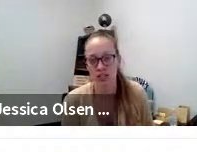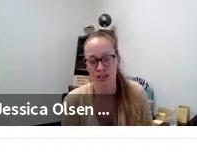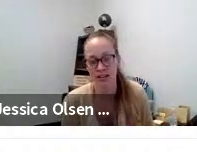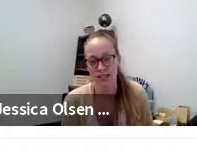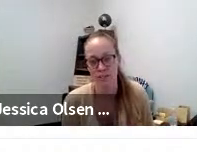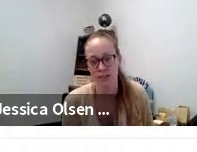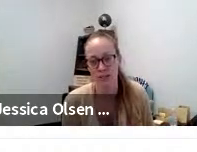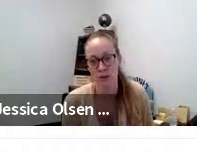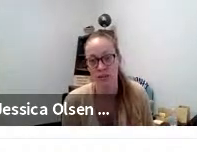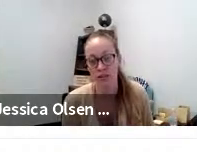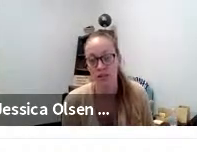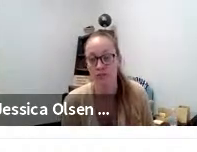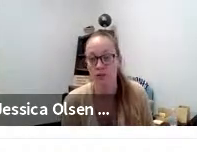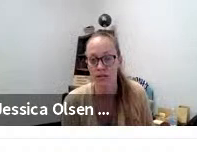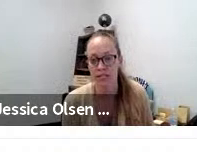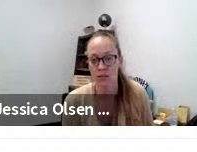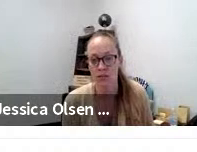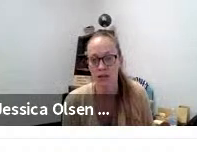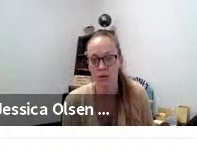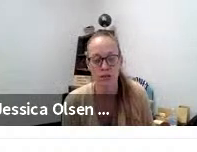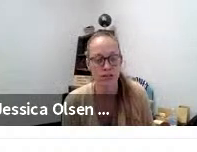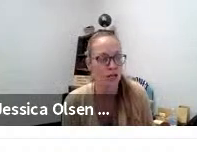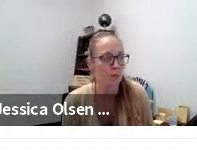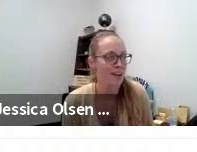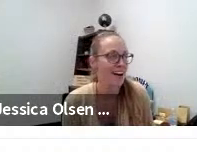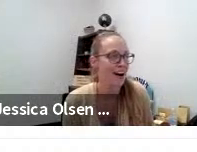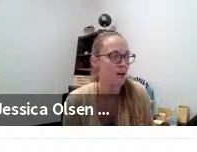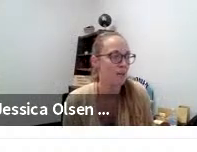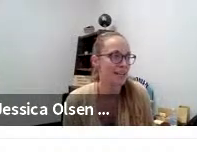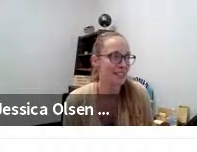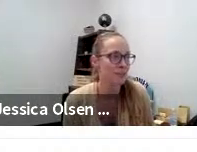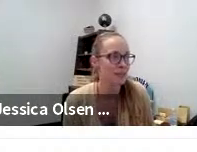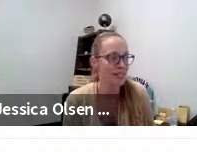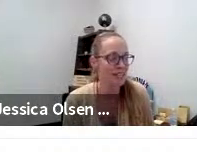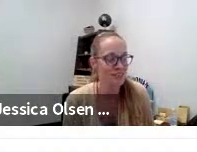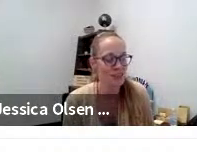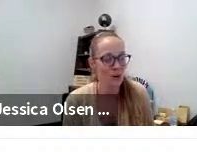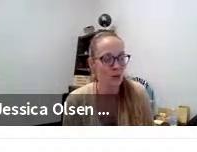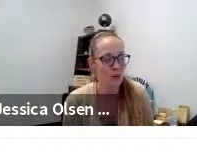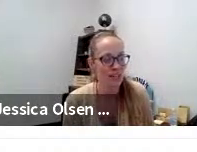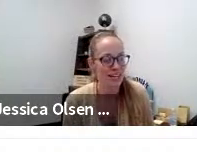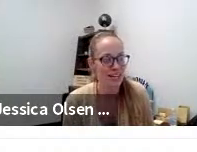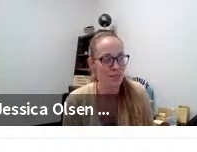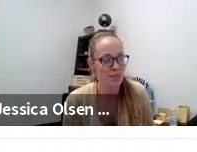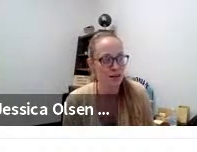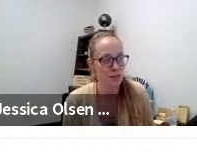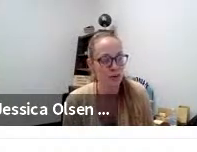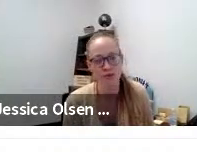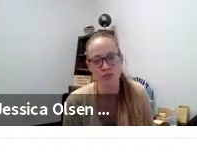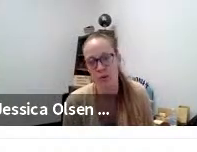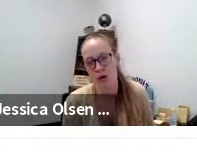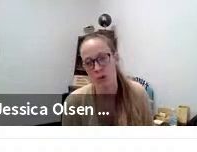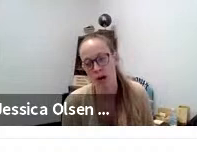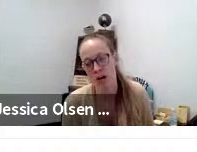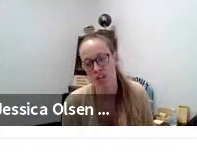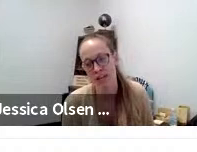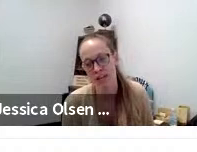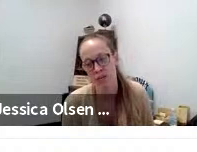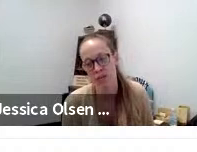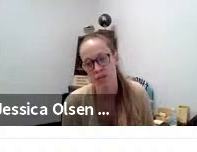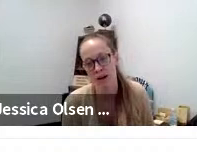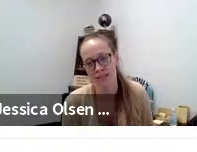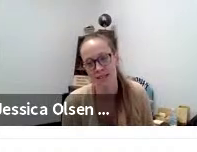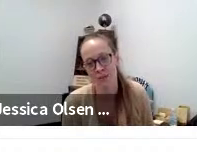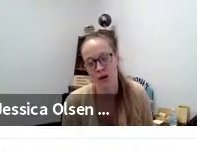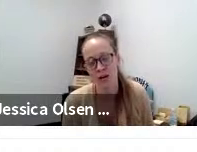an additional event is something that we're really looking forward to doing through the SERP. But that doesn't mean, even though this hasn't been approved through our project